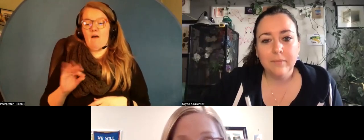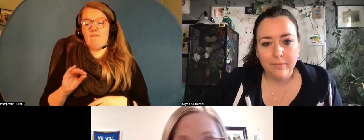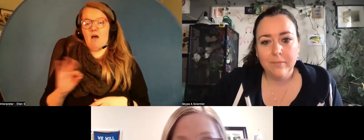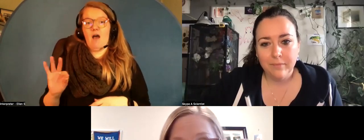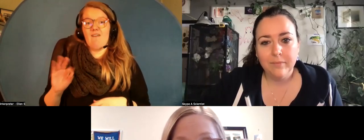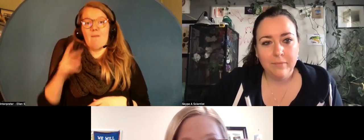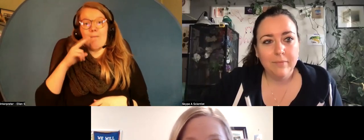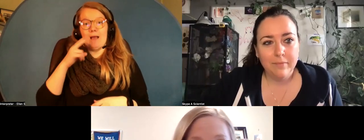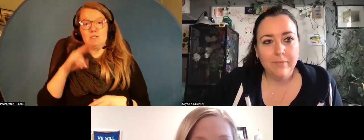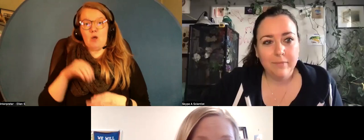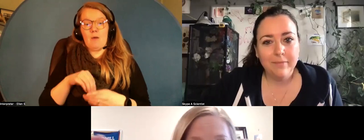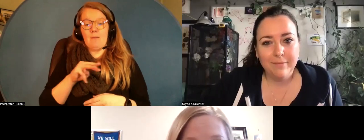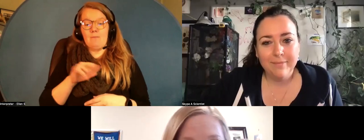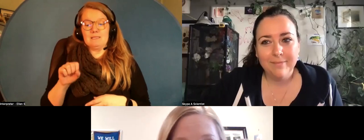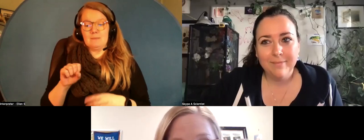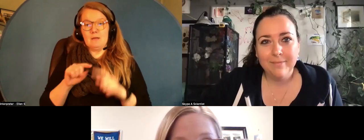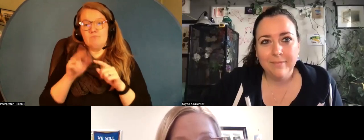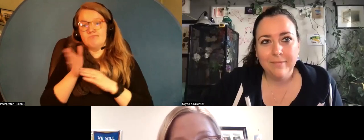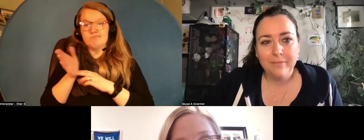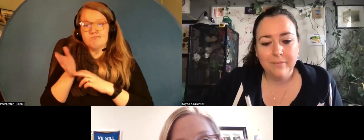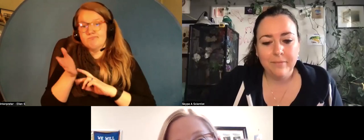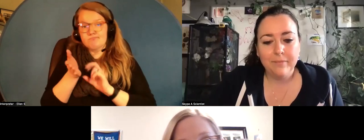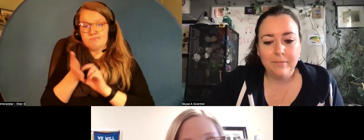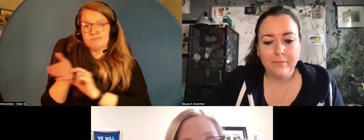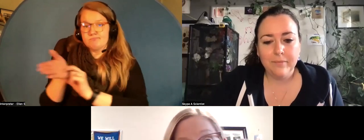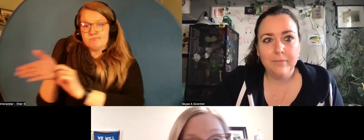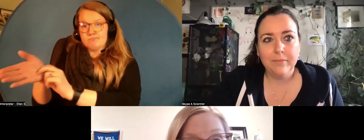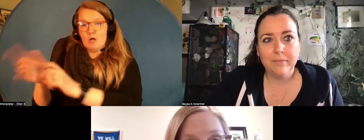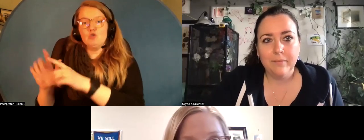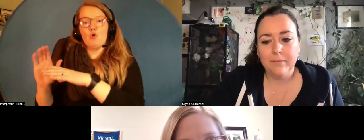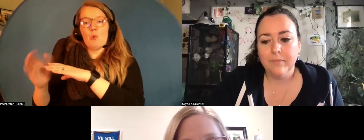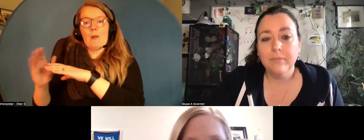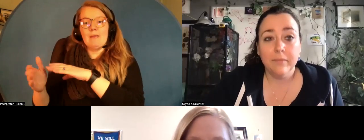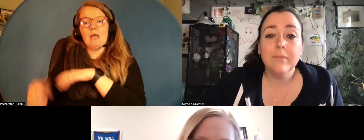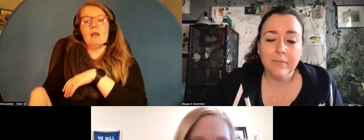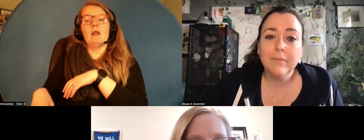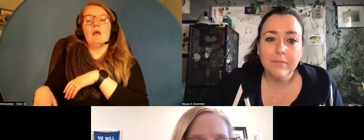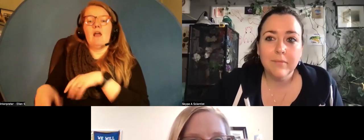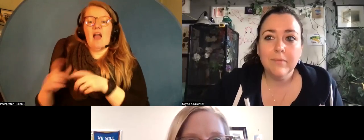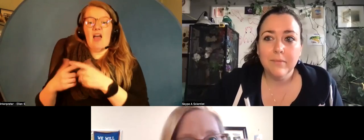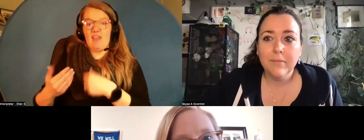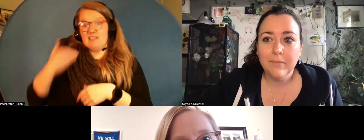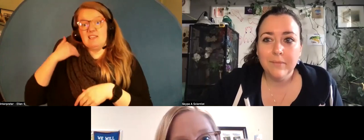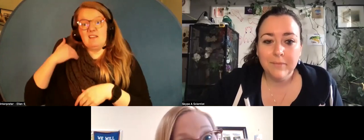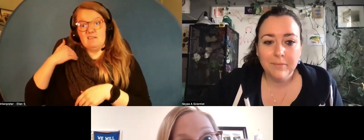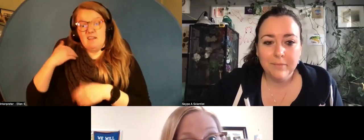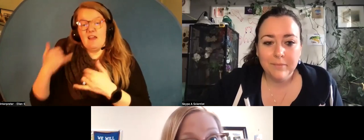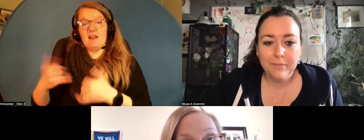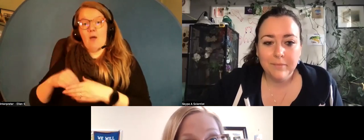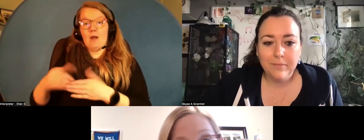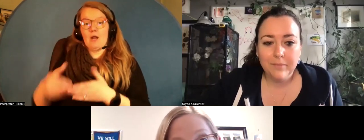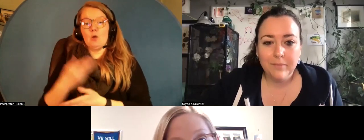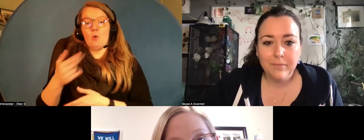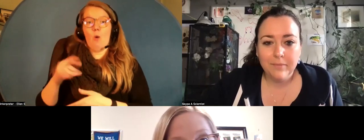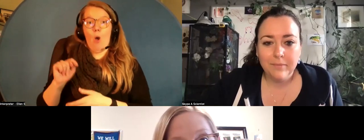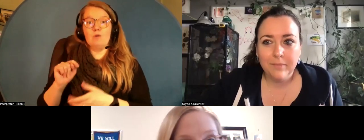over to the Caribbean down in South Florida or the Caribbean islands, and then it gets eaten. Now it's in a different host, and that host might